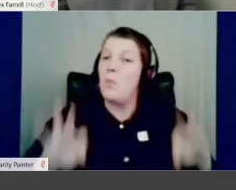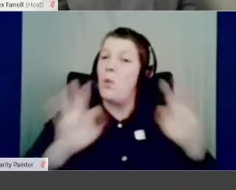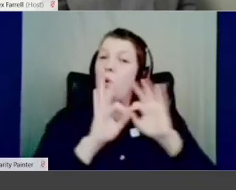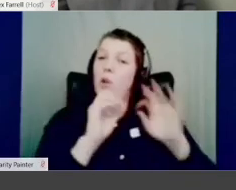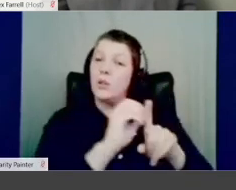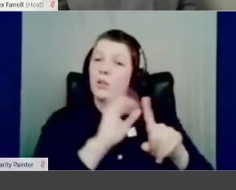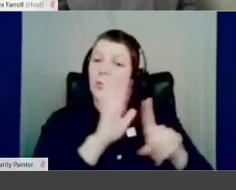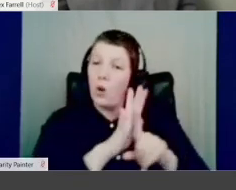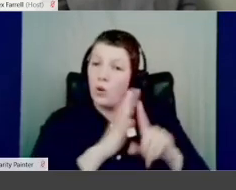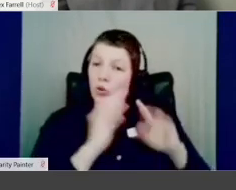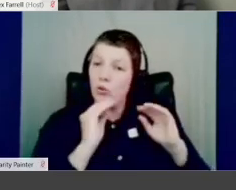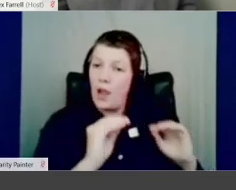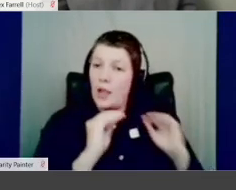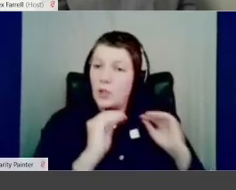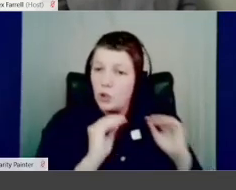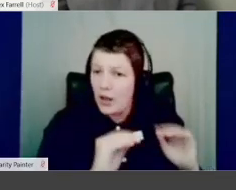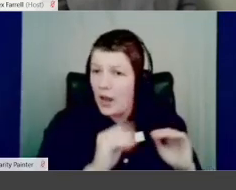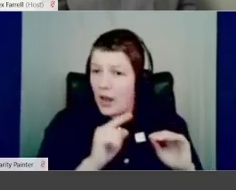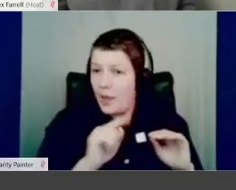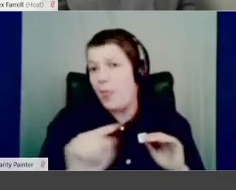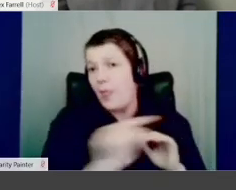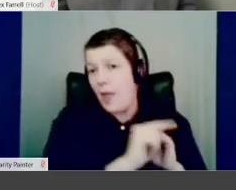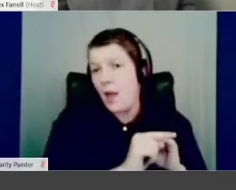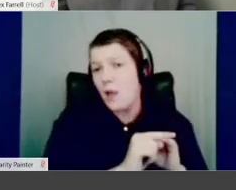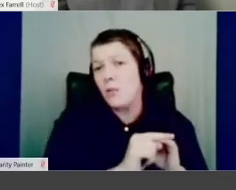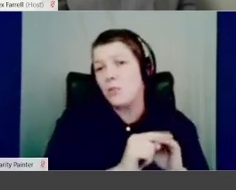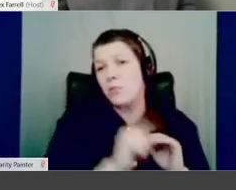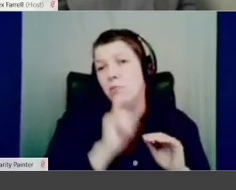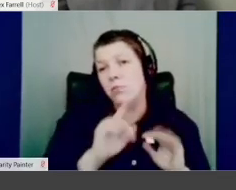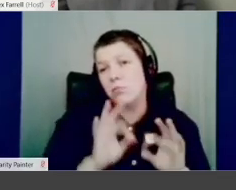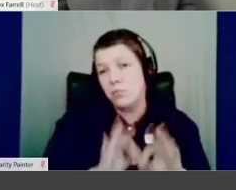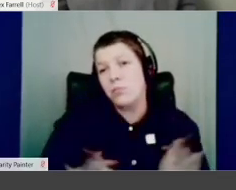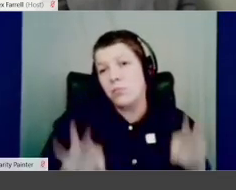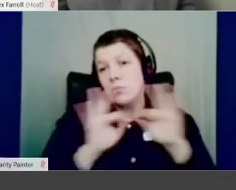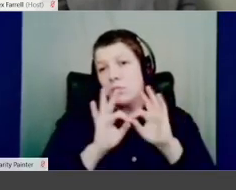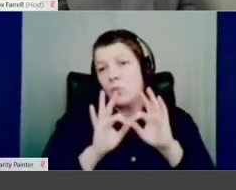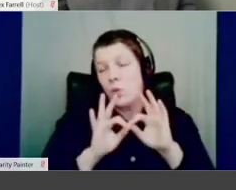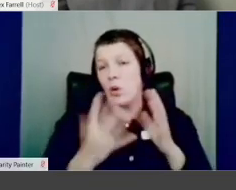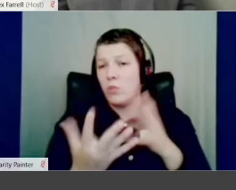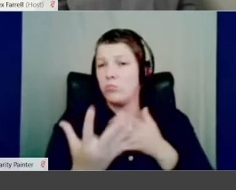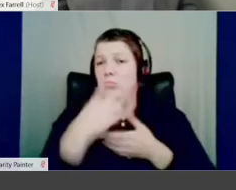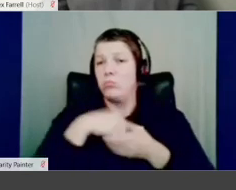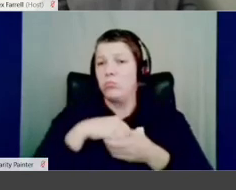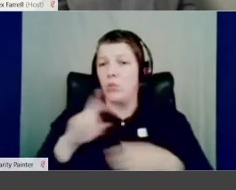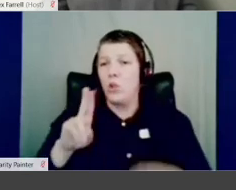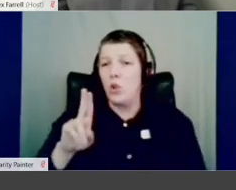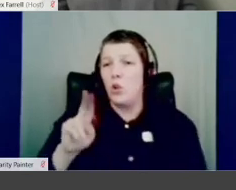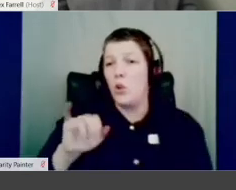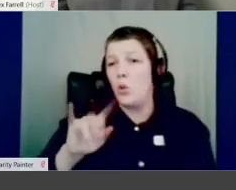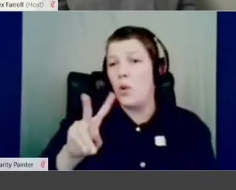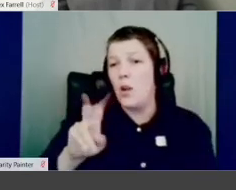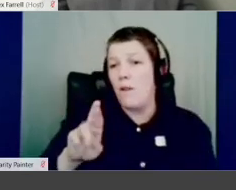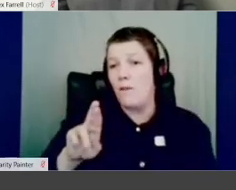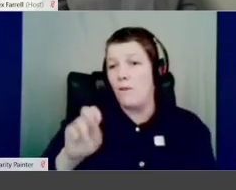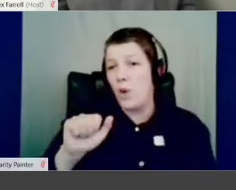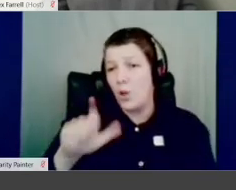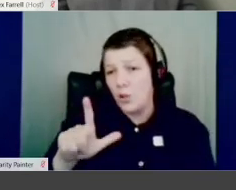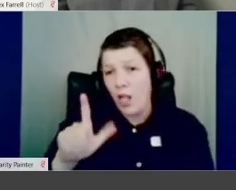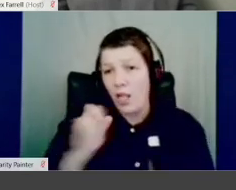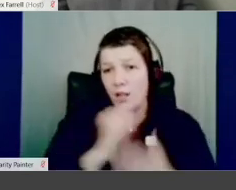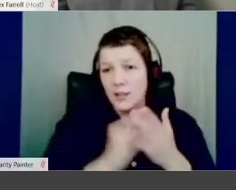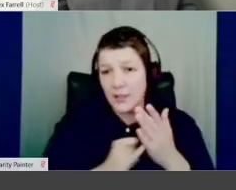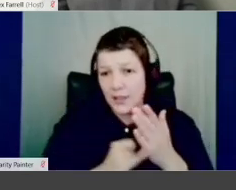and bringing them along the universal design journey with you and giving them an opportunity to